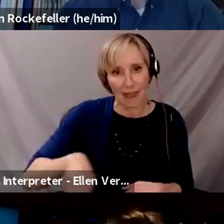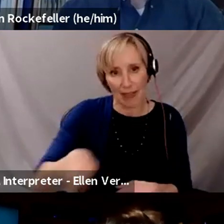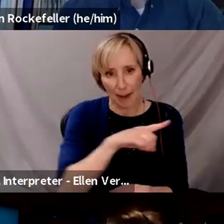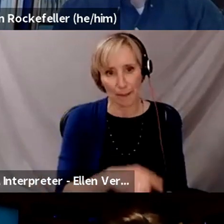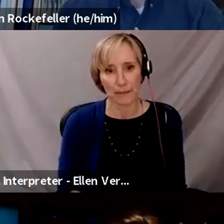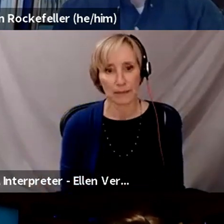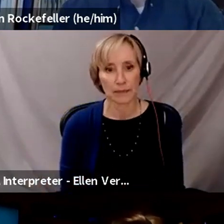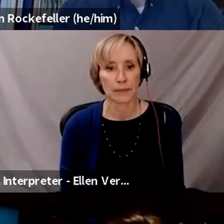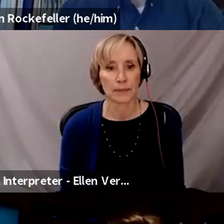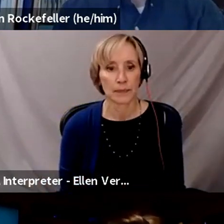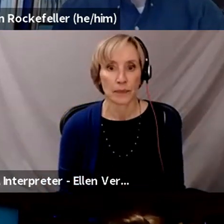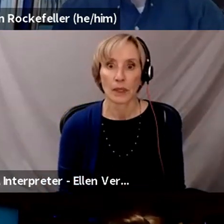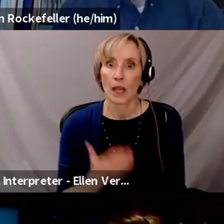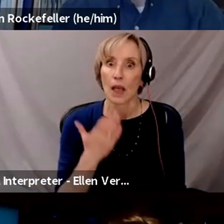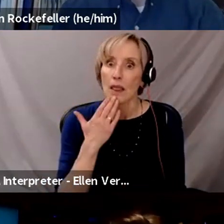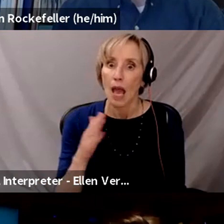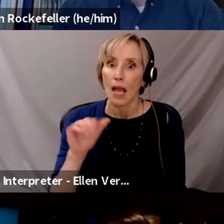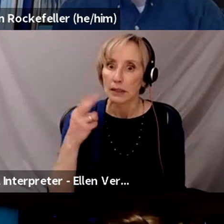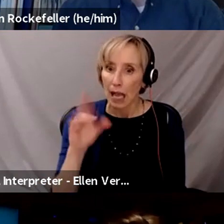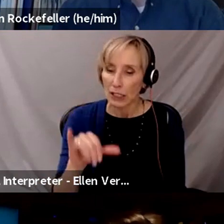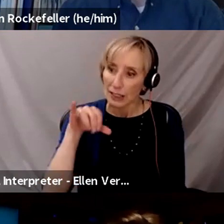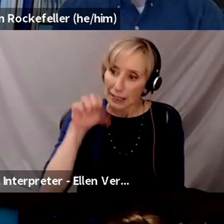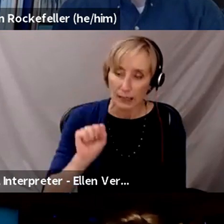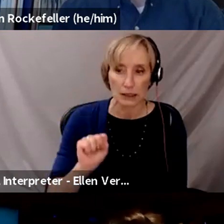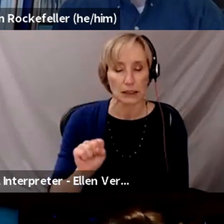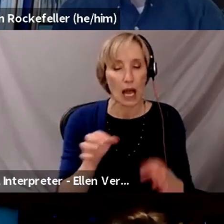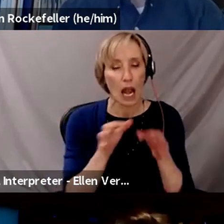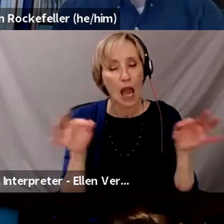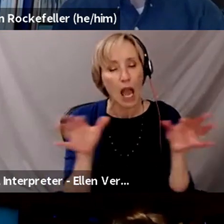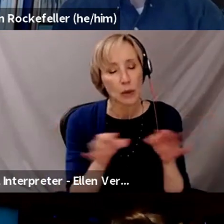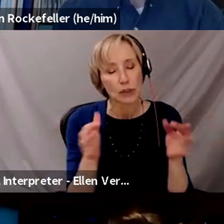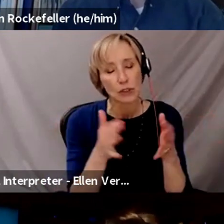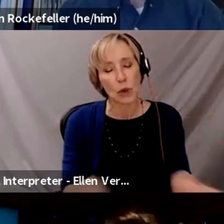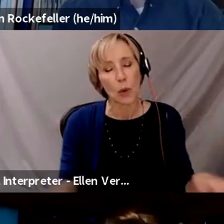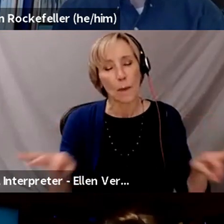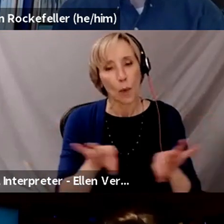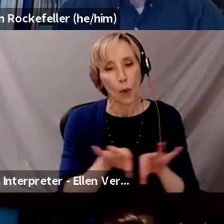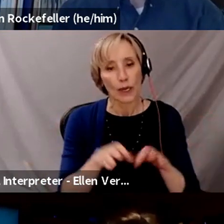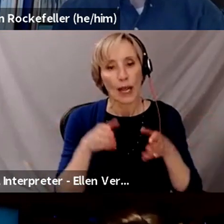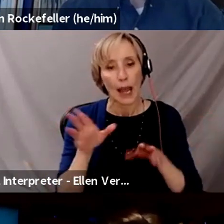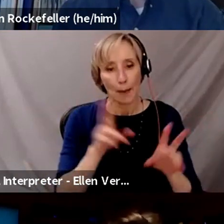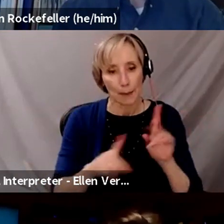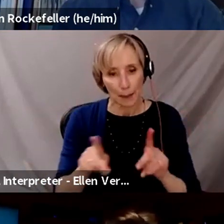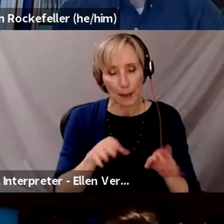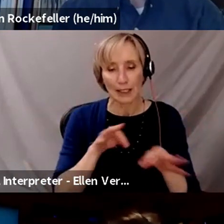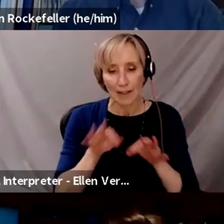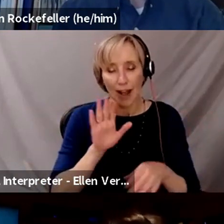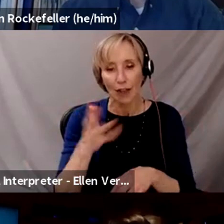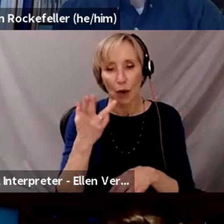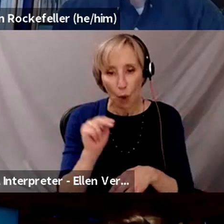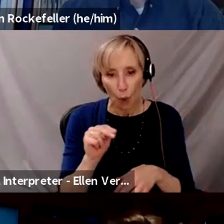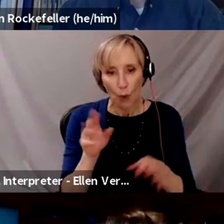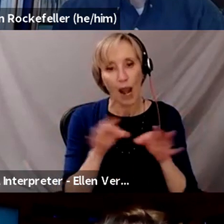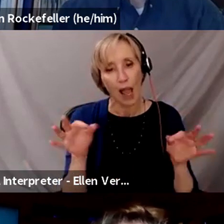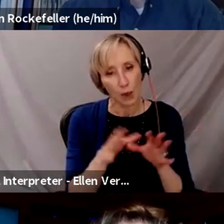Thanks, Ashley. Yeah, I completely agree about language and the importance of letting people define their own language and using and mirroring that